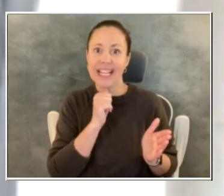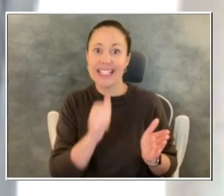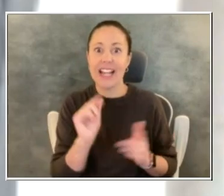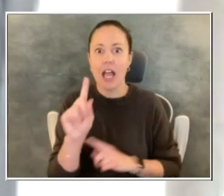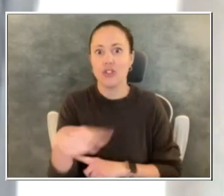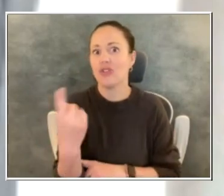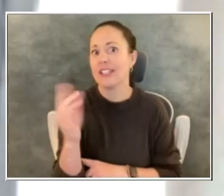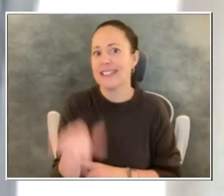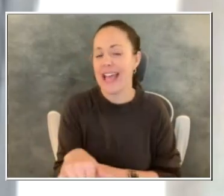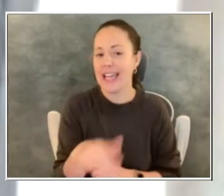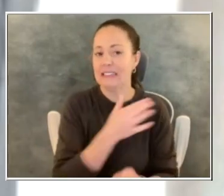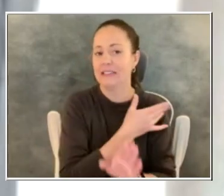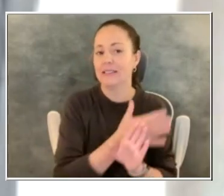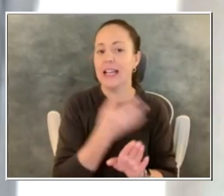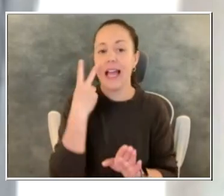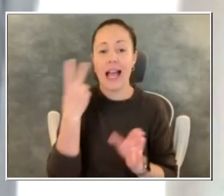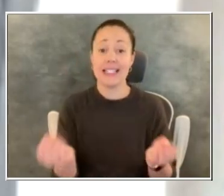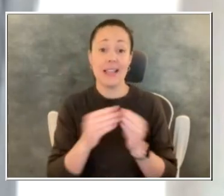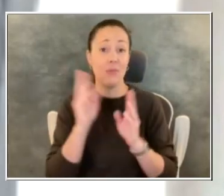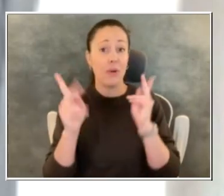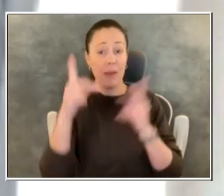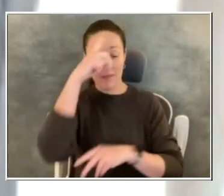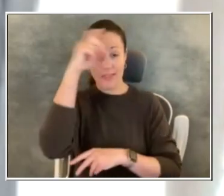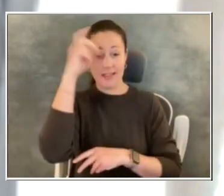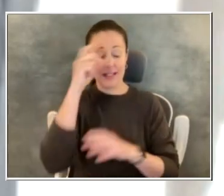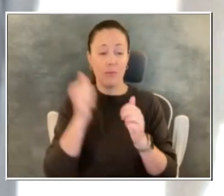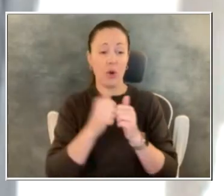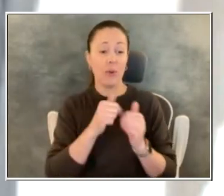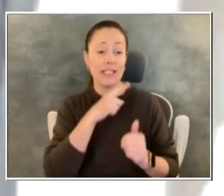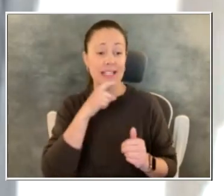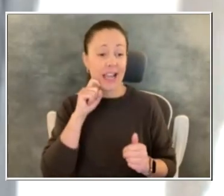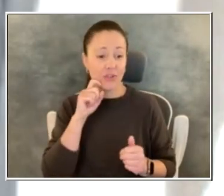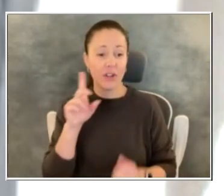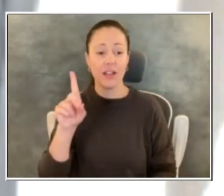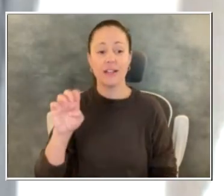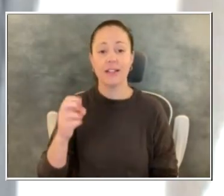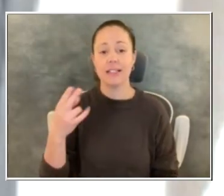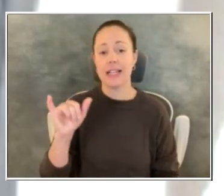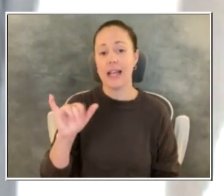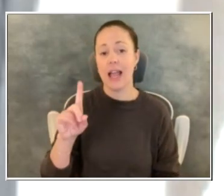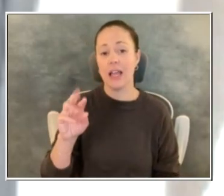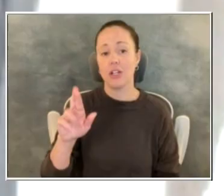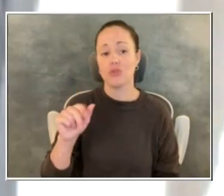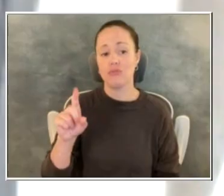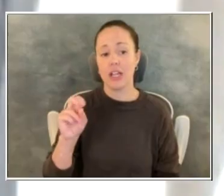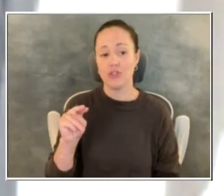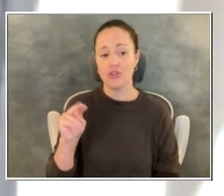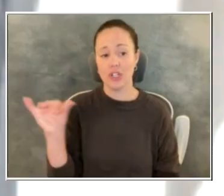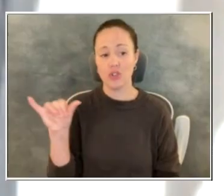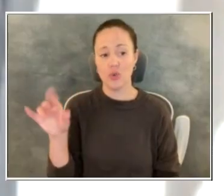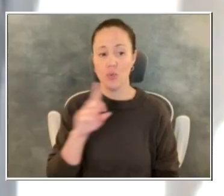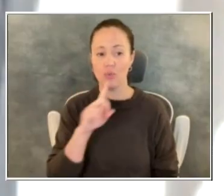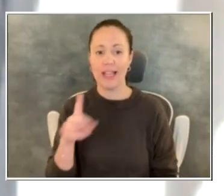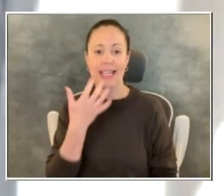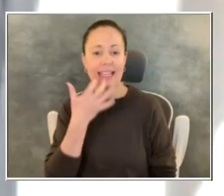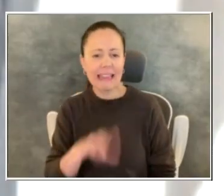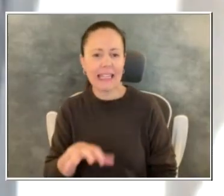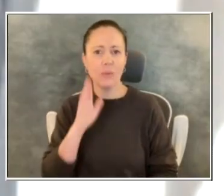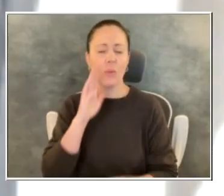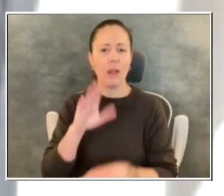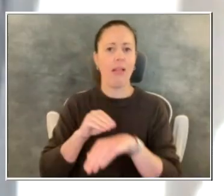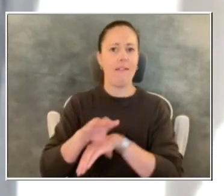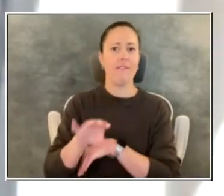time of year. I see a lot more people in the summertime with dehydration, kind of a heat effect as